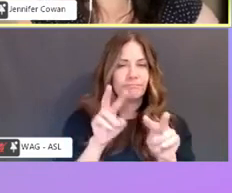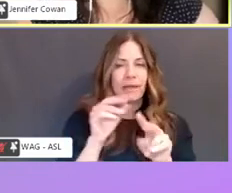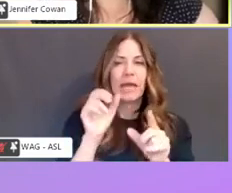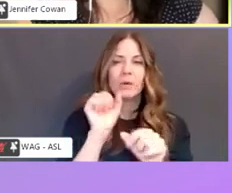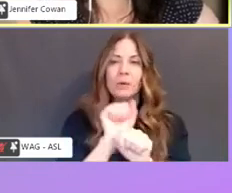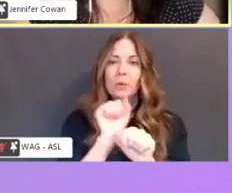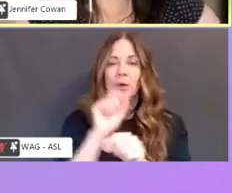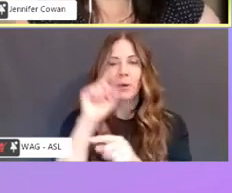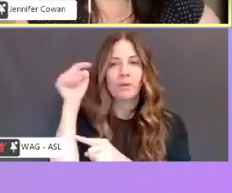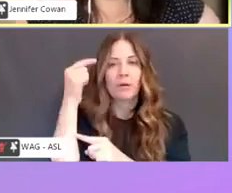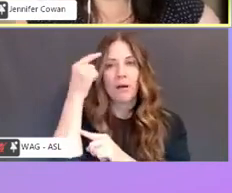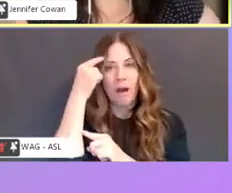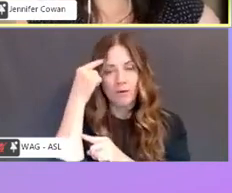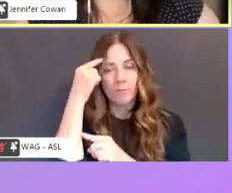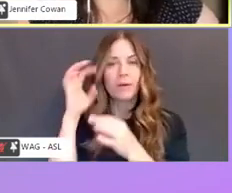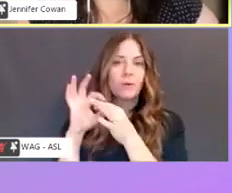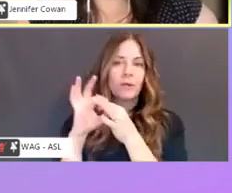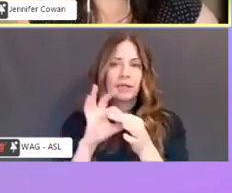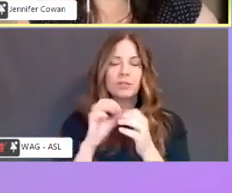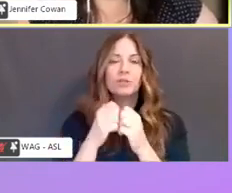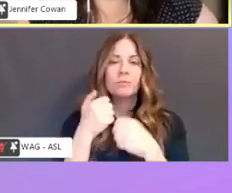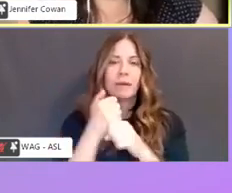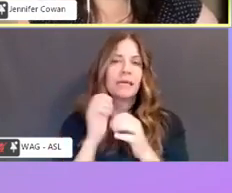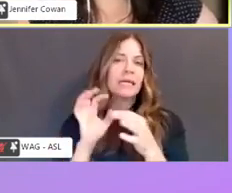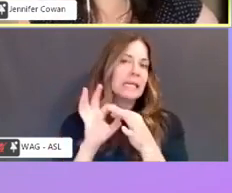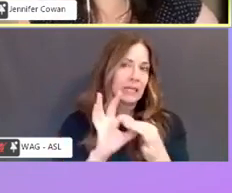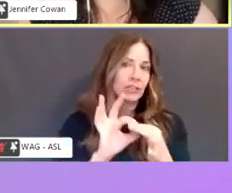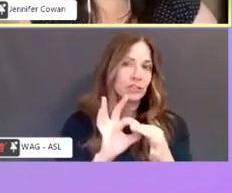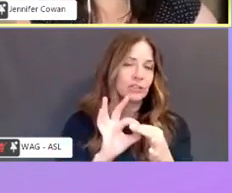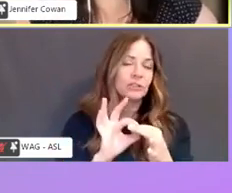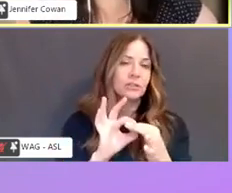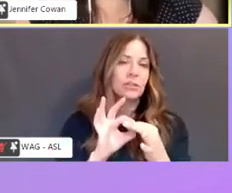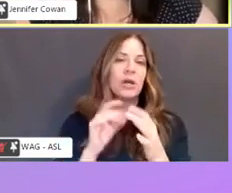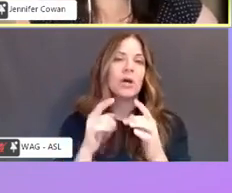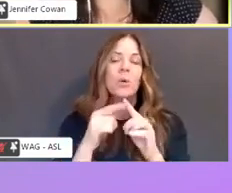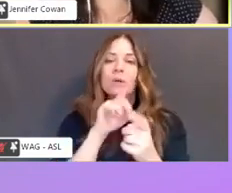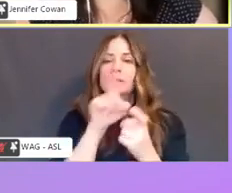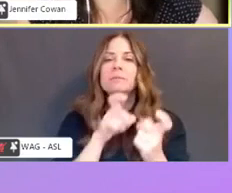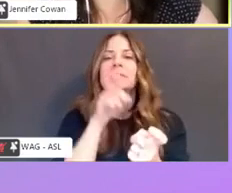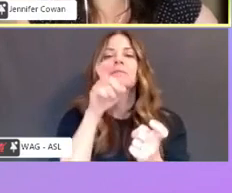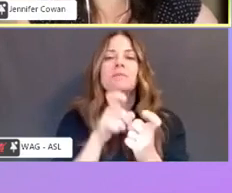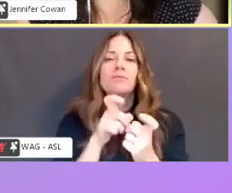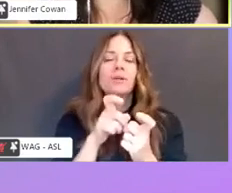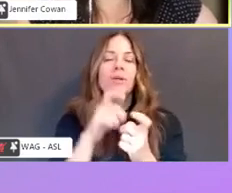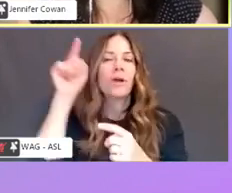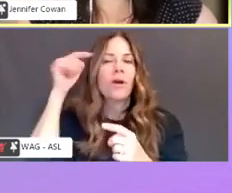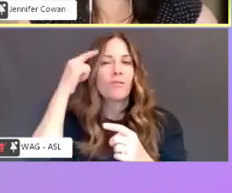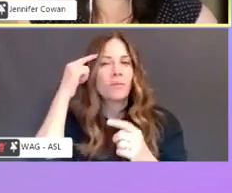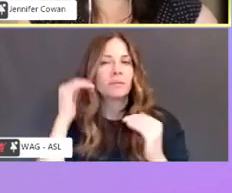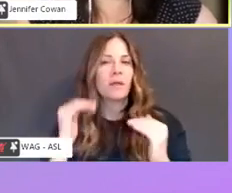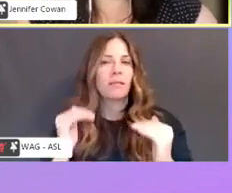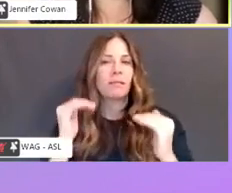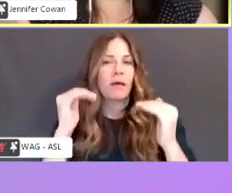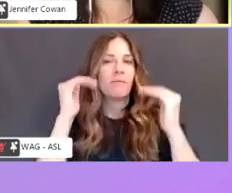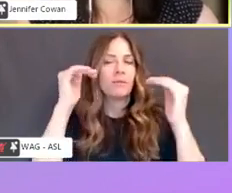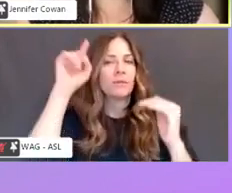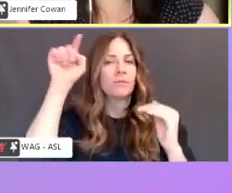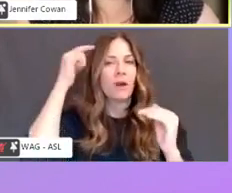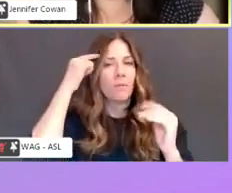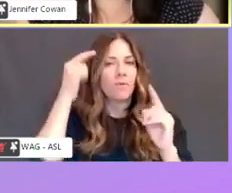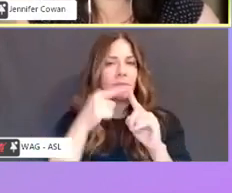government relations to make connections with certain government levels of government, so provincial and